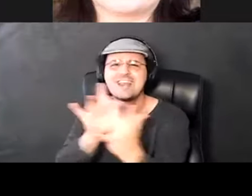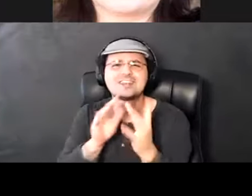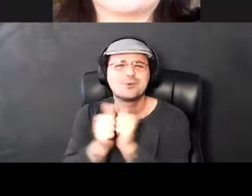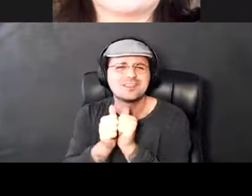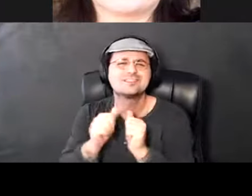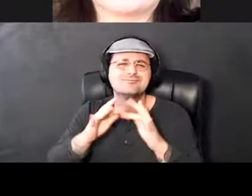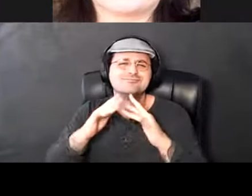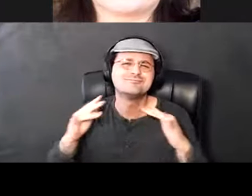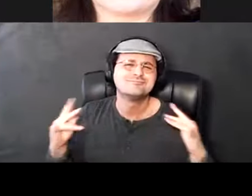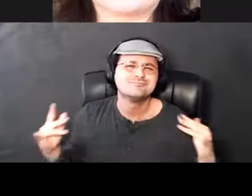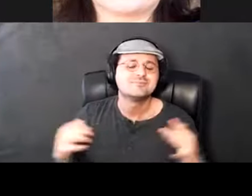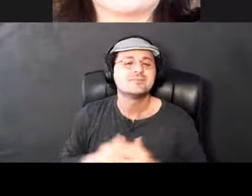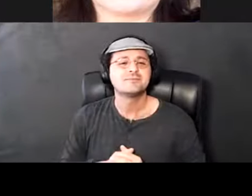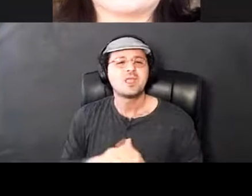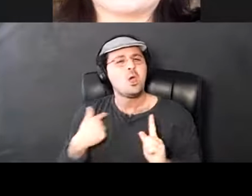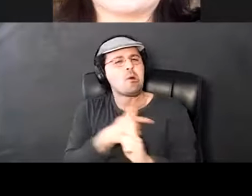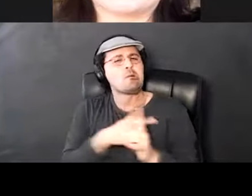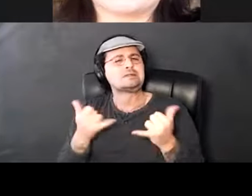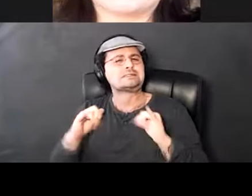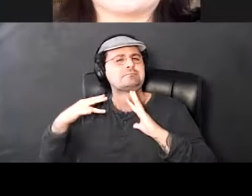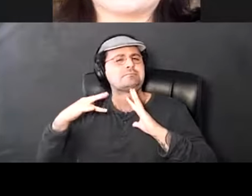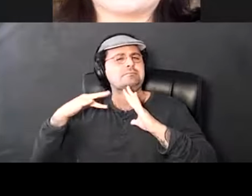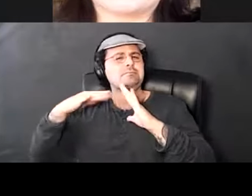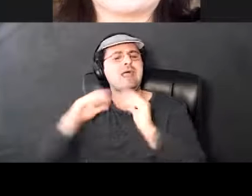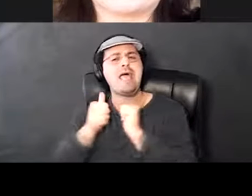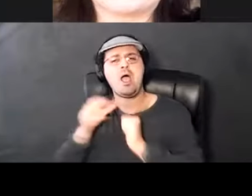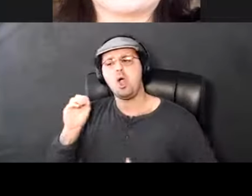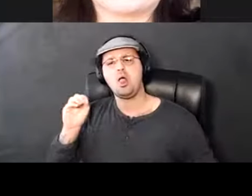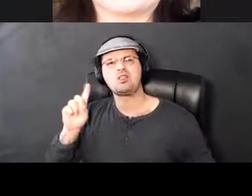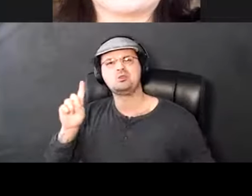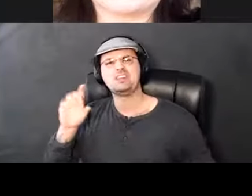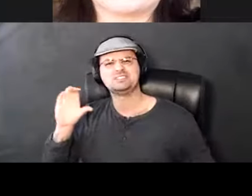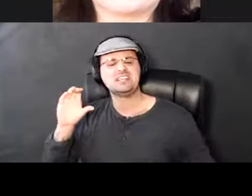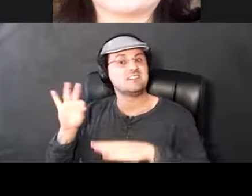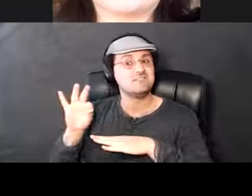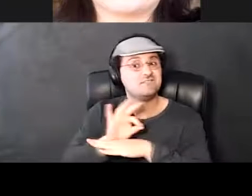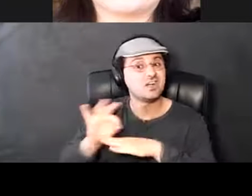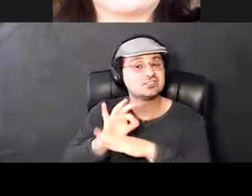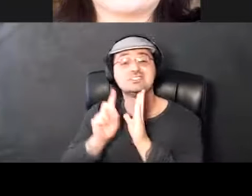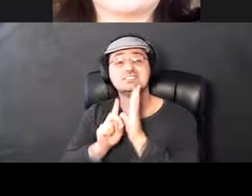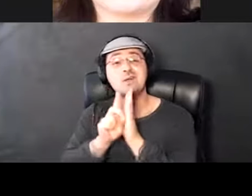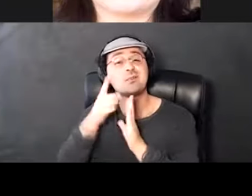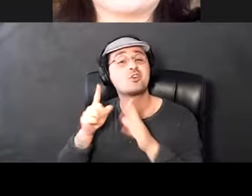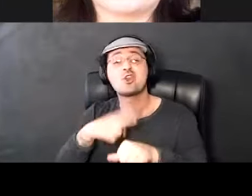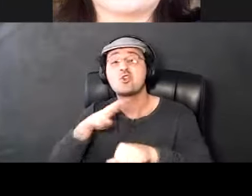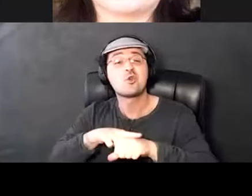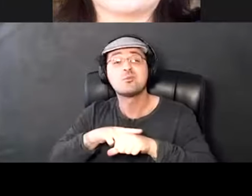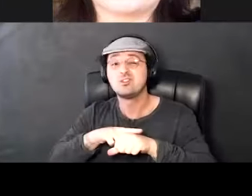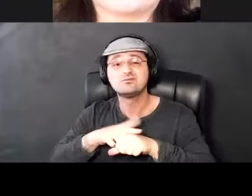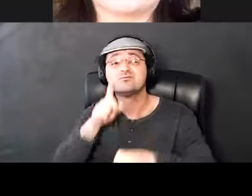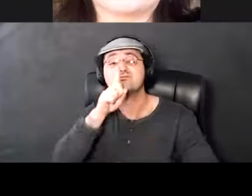So we're trying to learn about how oligodendrocytes develop and function in a normally developing mouse brain,